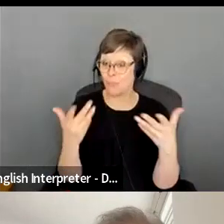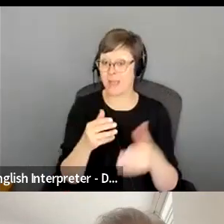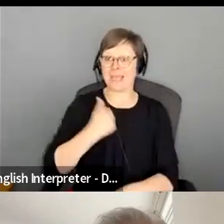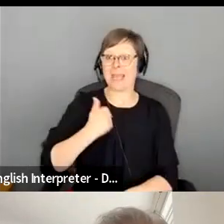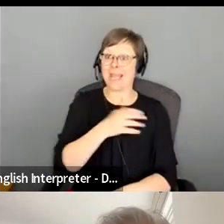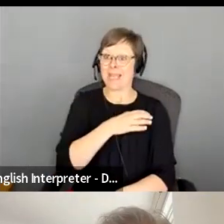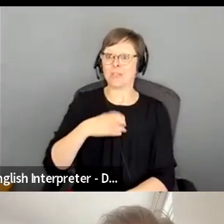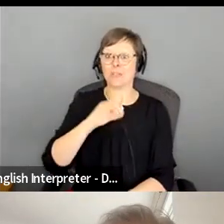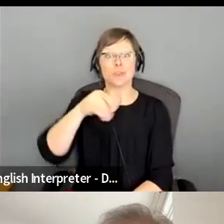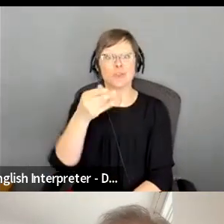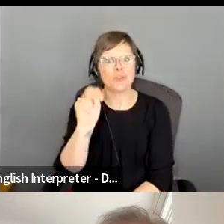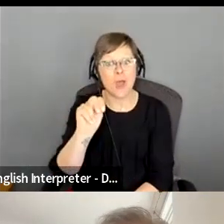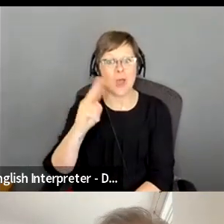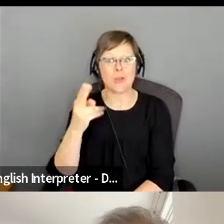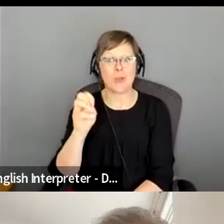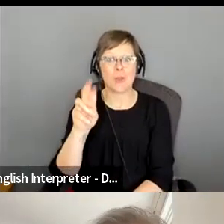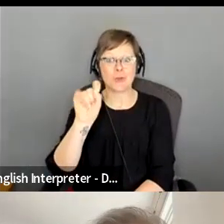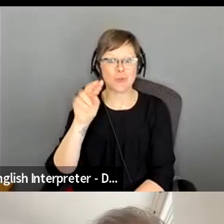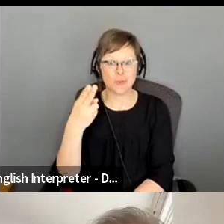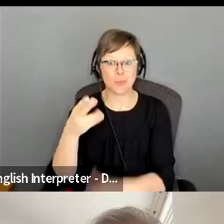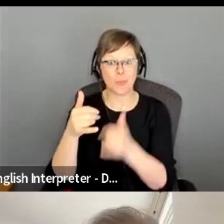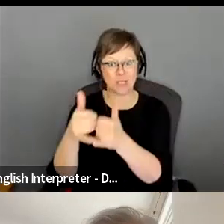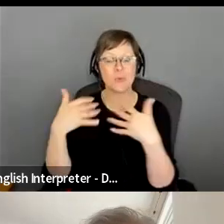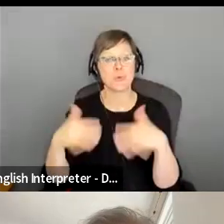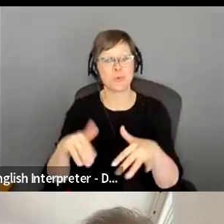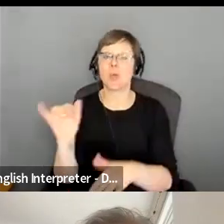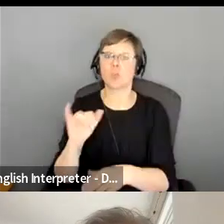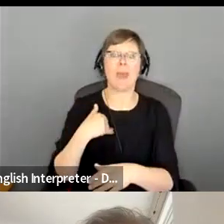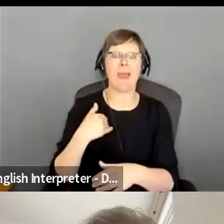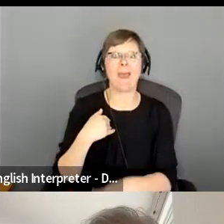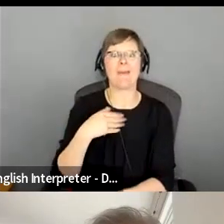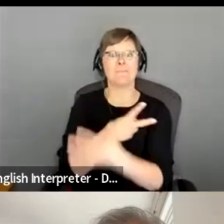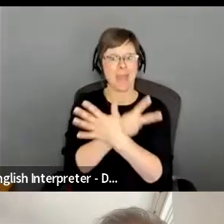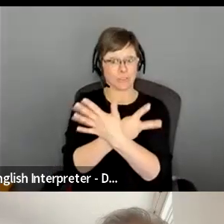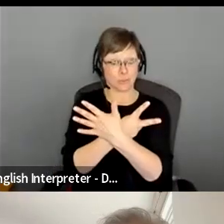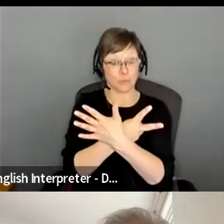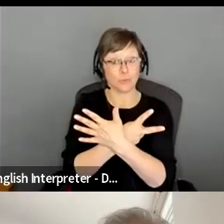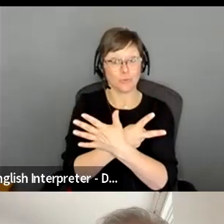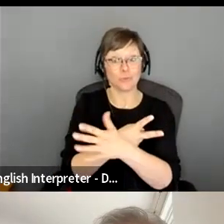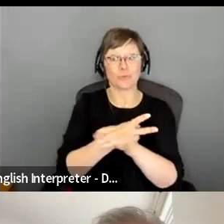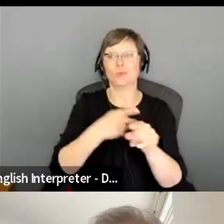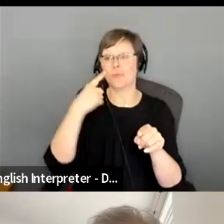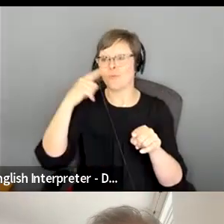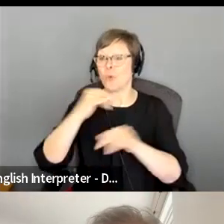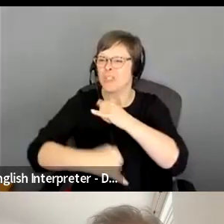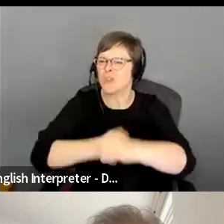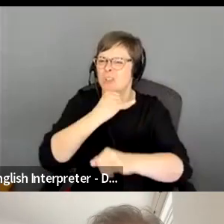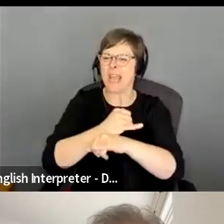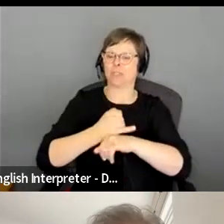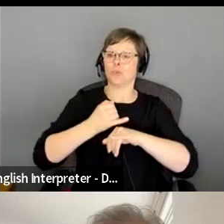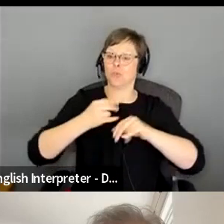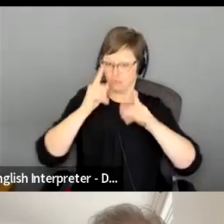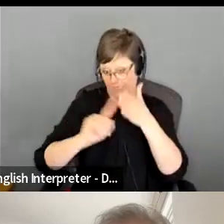John Hirsch Prize and holds an MA in International Performance Research from the